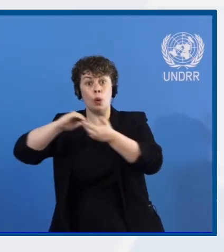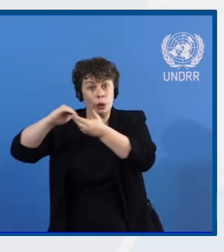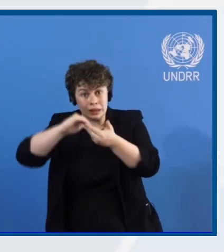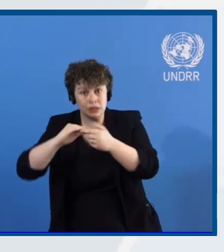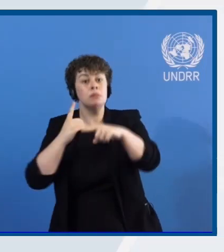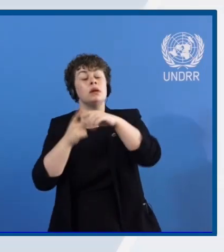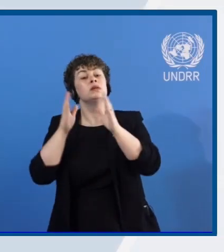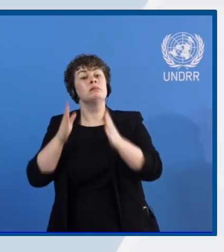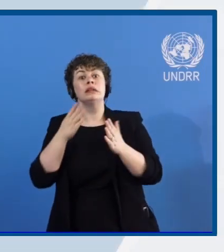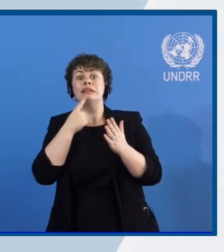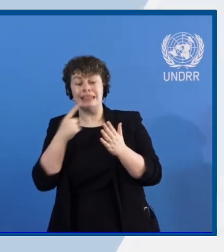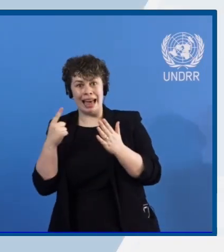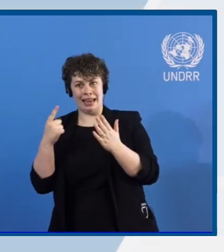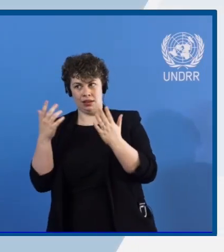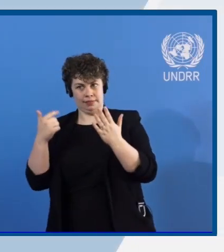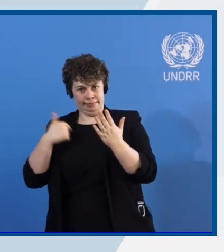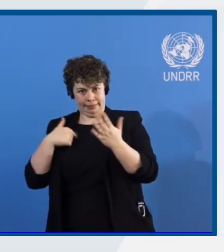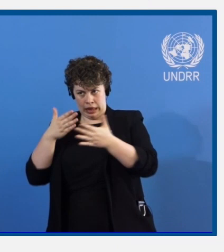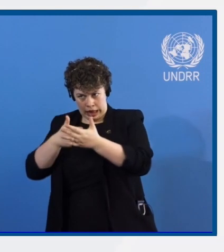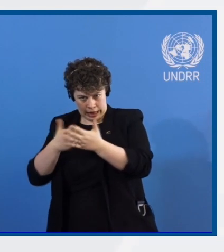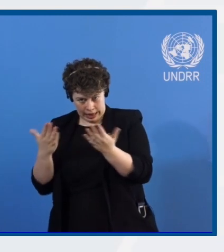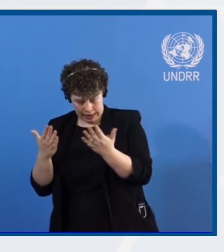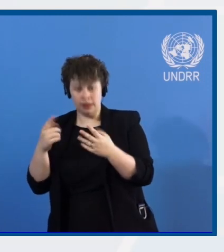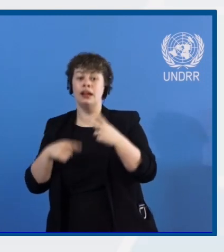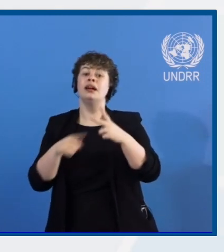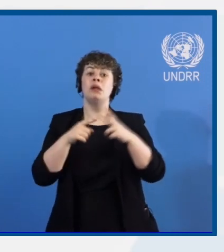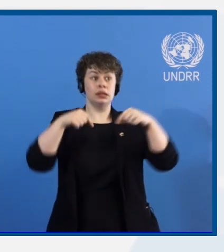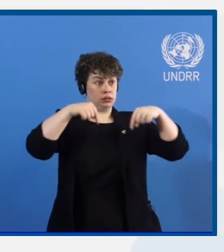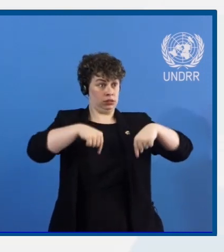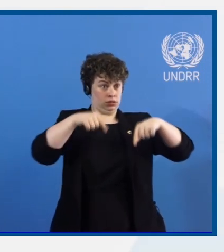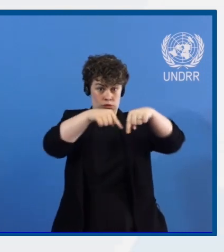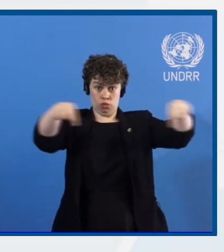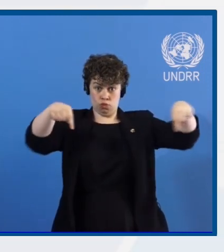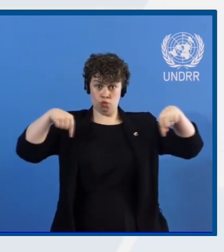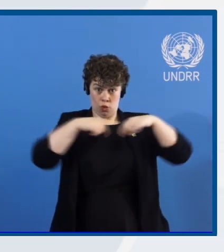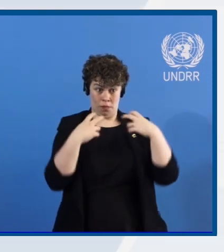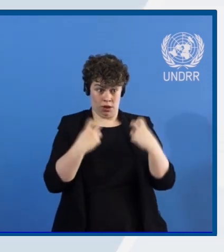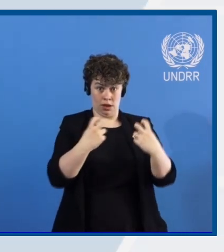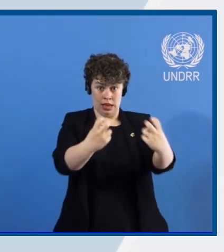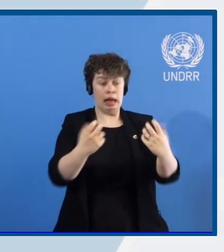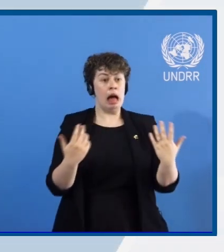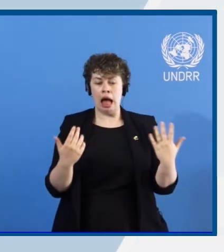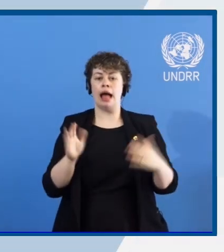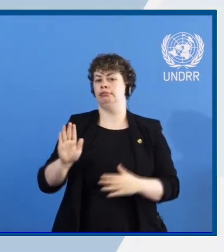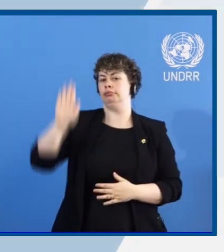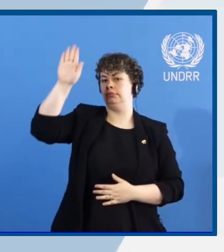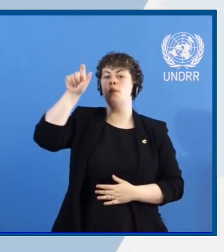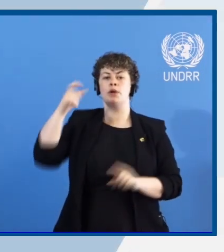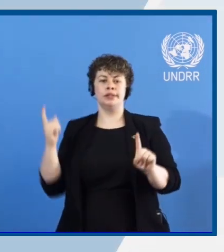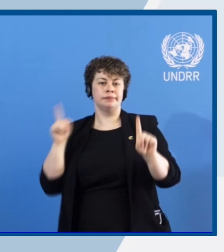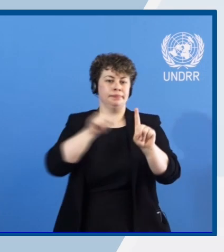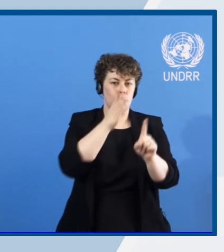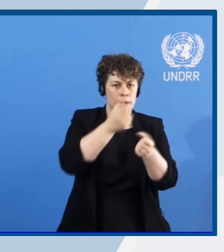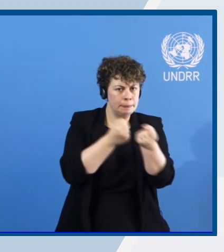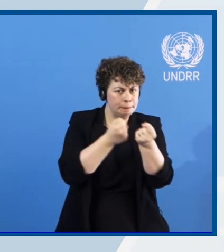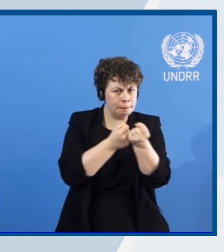unable to use the Slido, please raise your hand, and one of the in-room support staff will assist you.